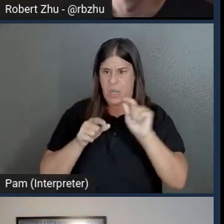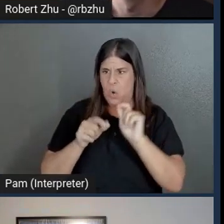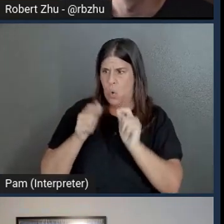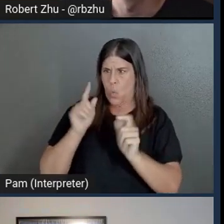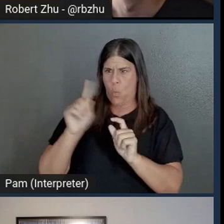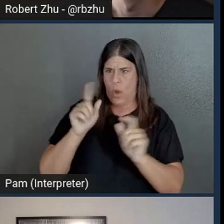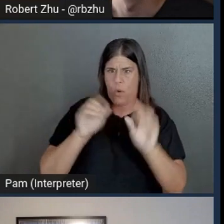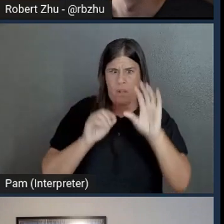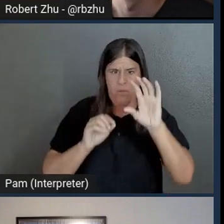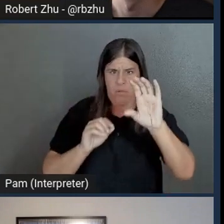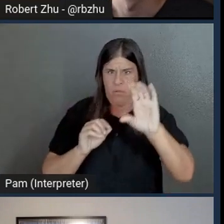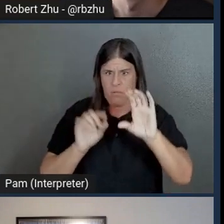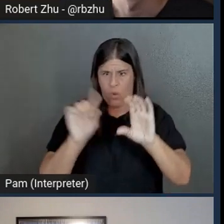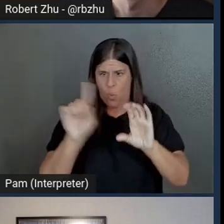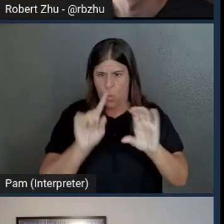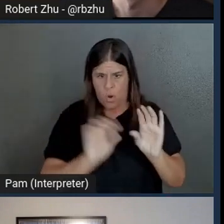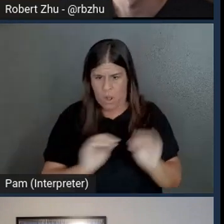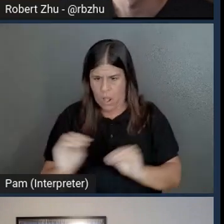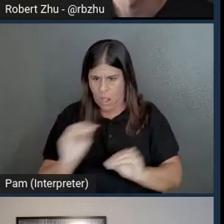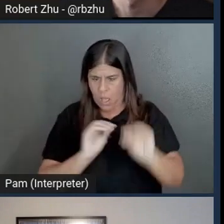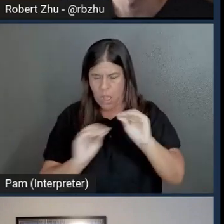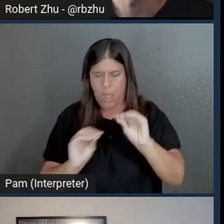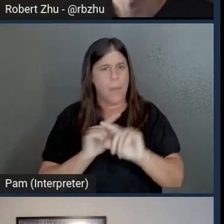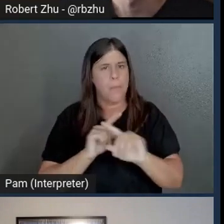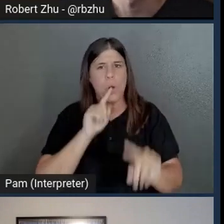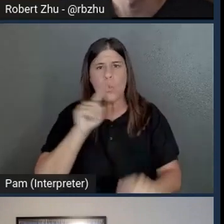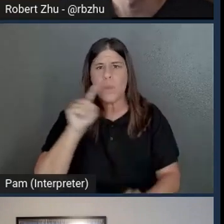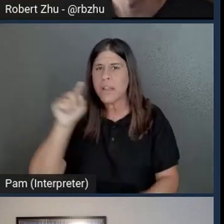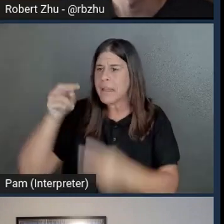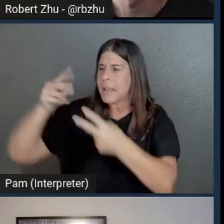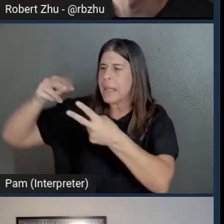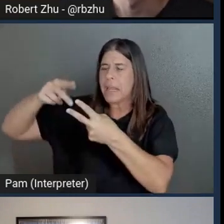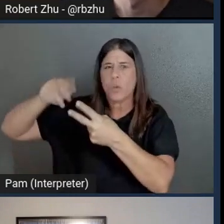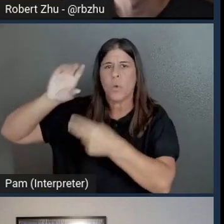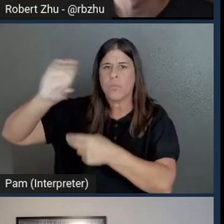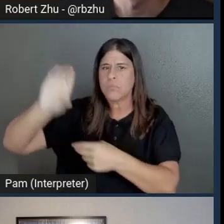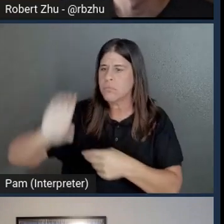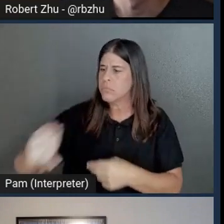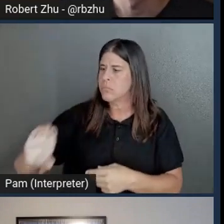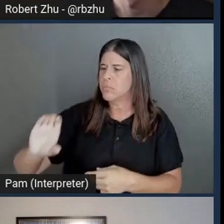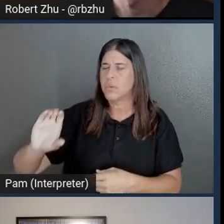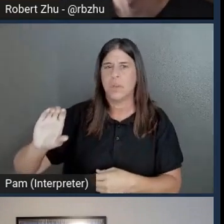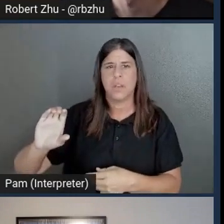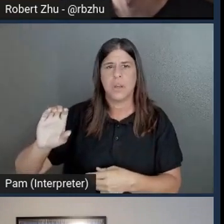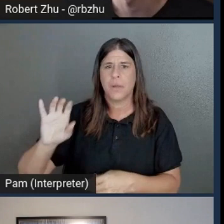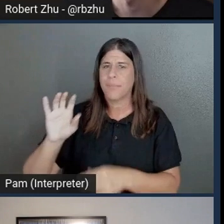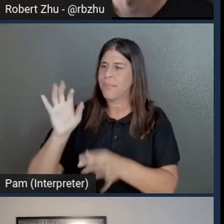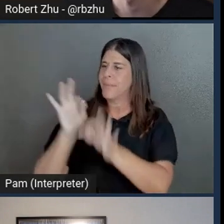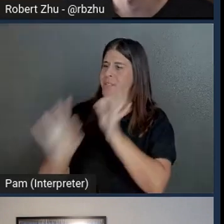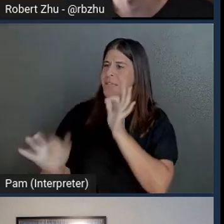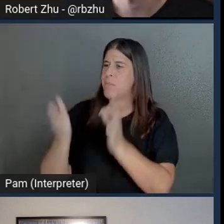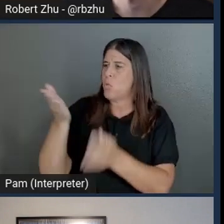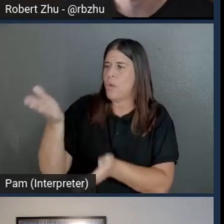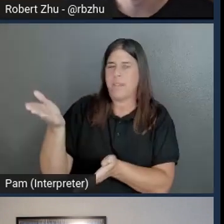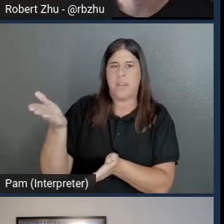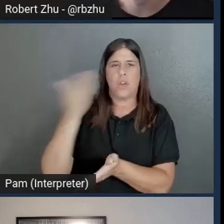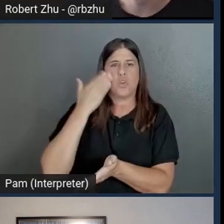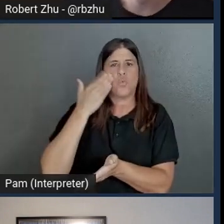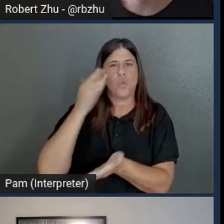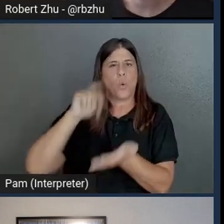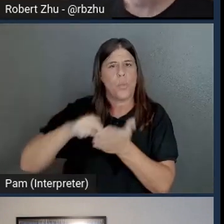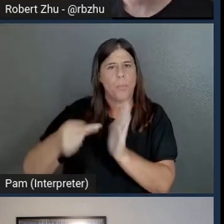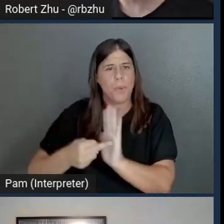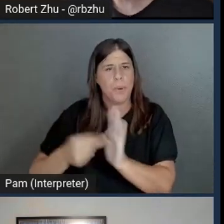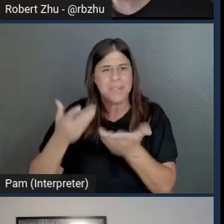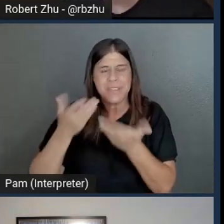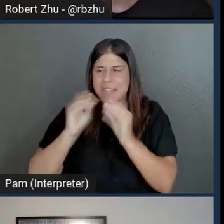2/3 of the way through. But the fact that you can look at either of the OpenCypher or the Gremlin, and the overall intent is